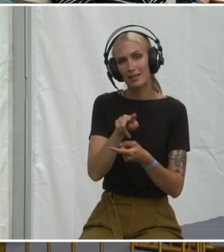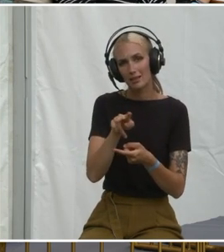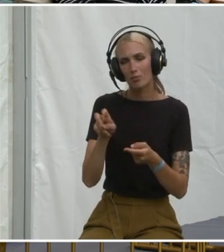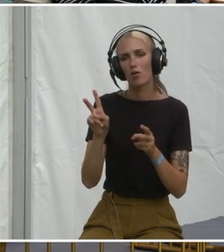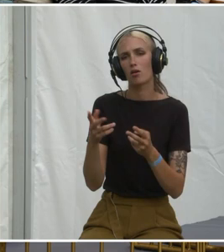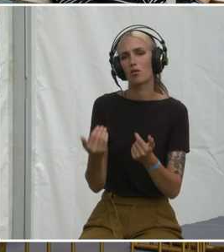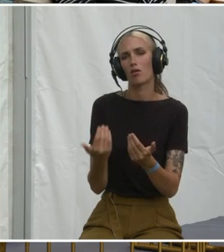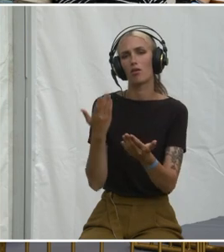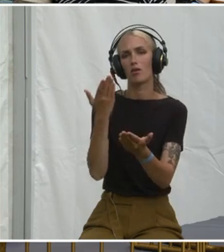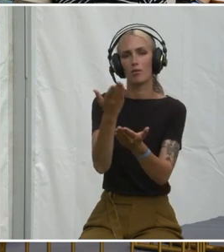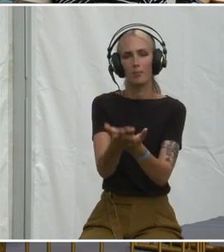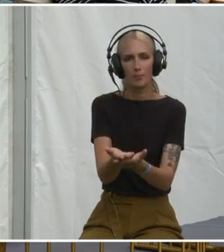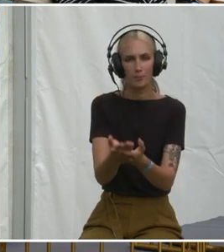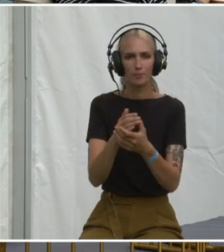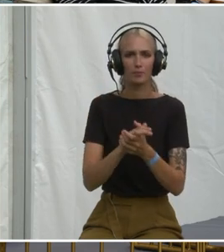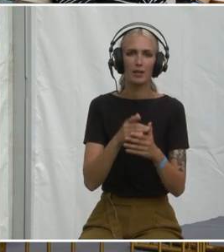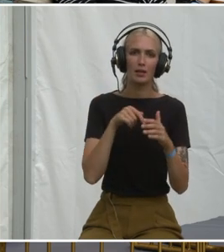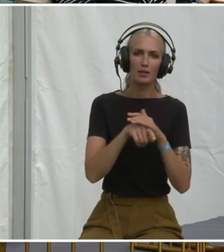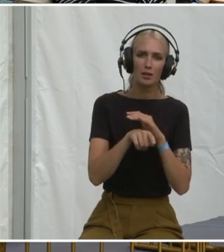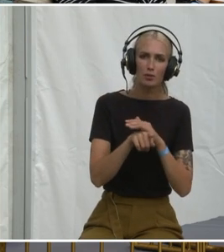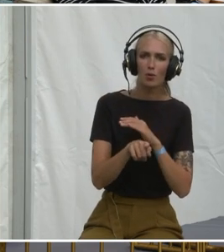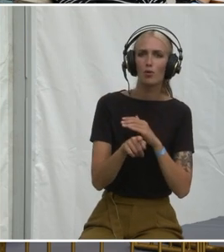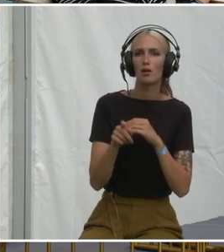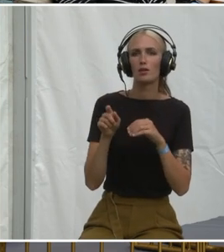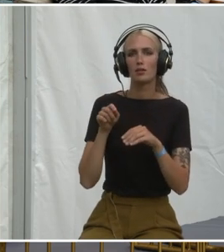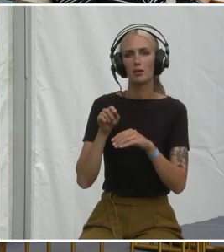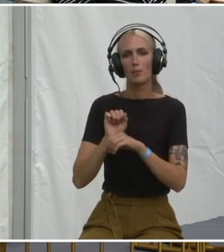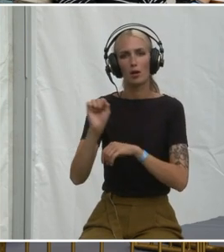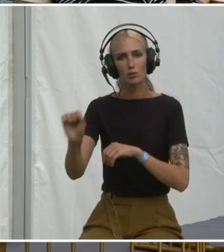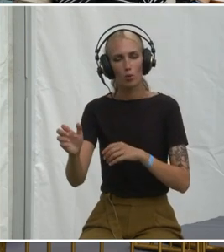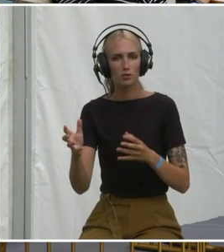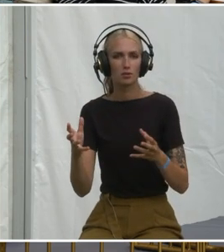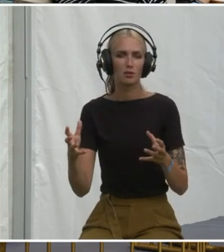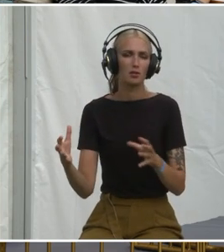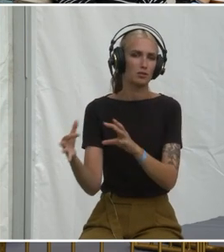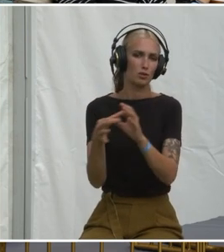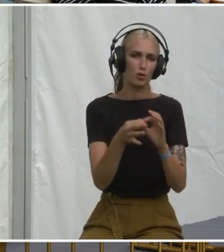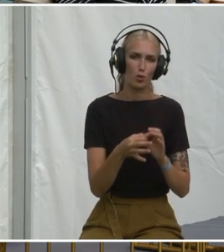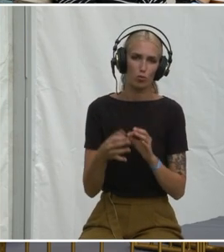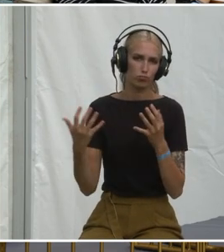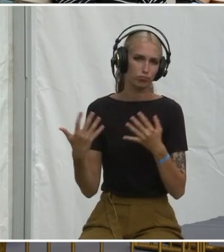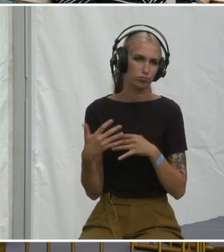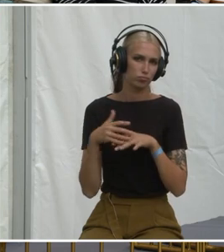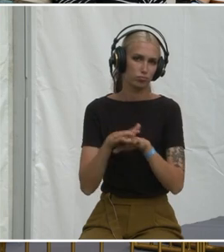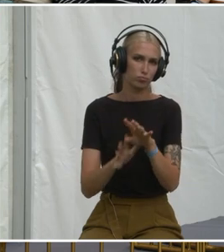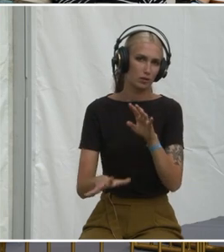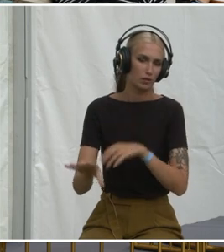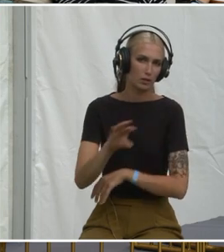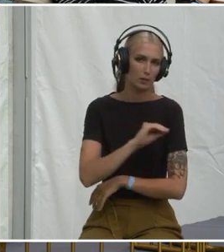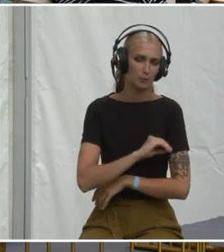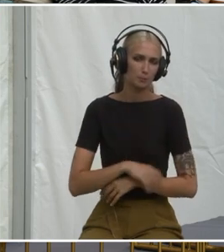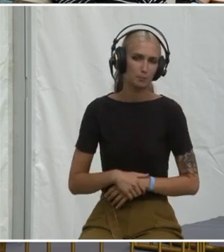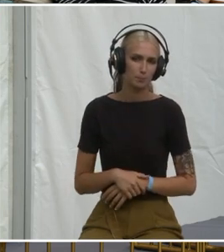well, as integration and migration are, of course, always related to each other as well.